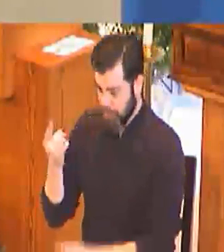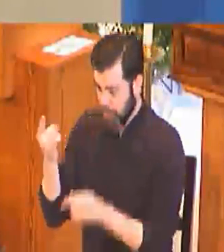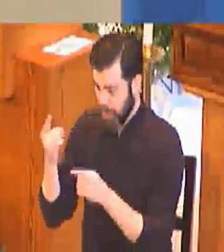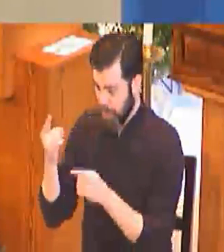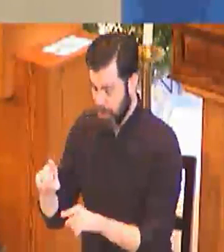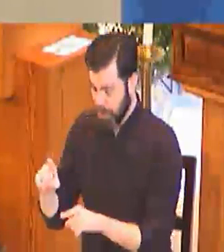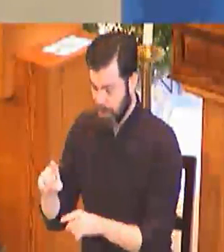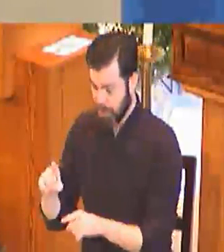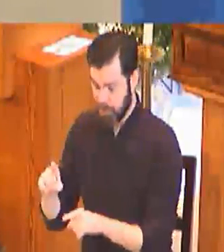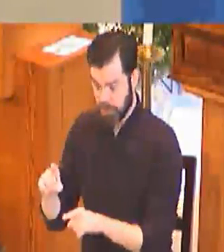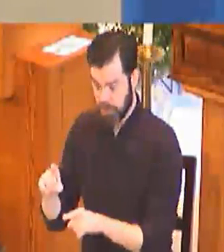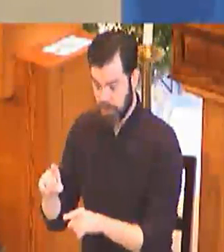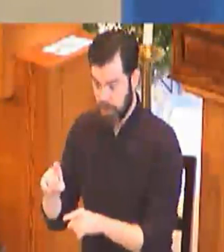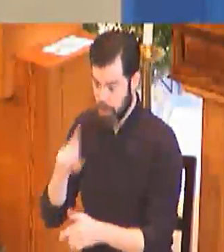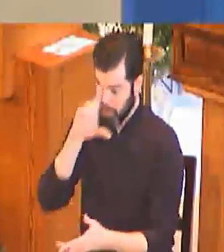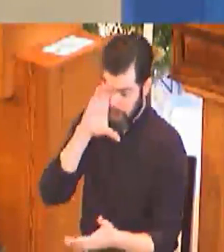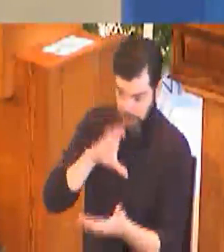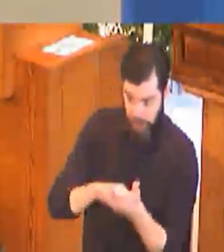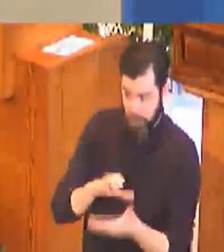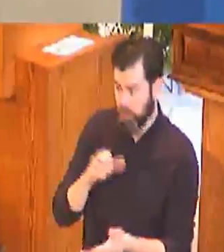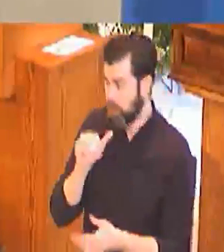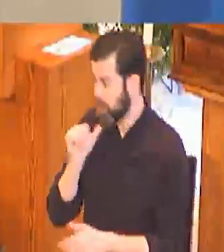we believe it or not."